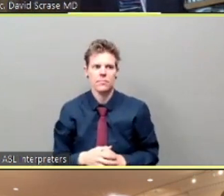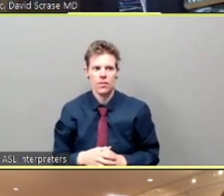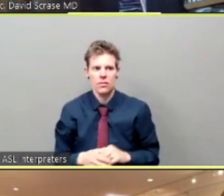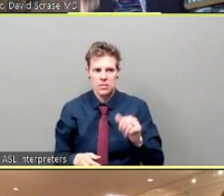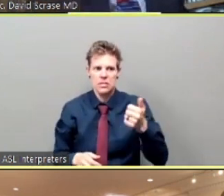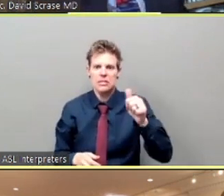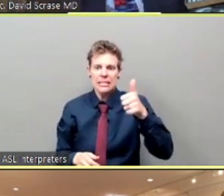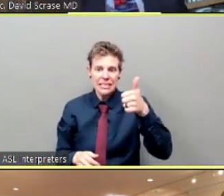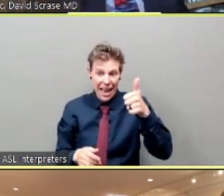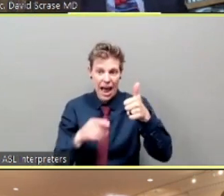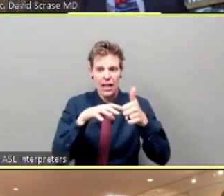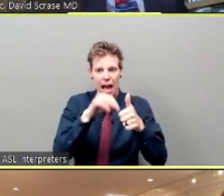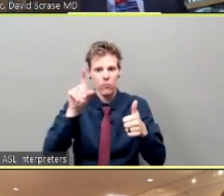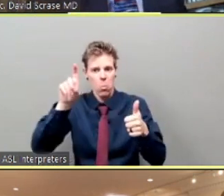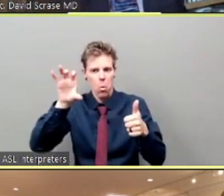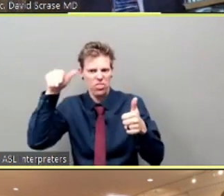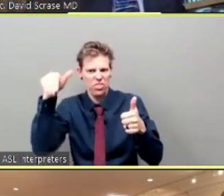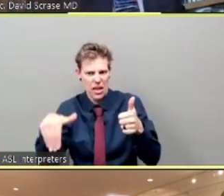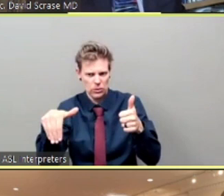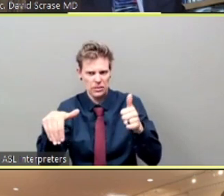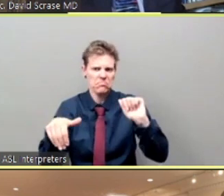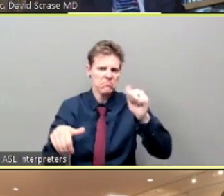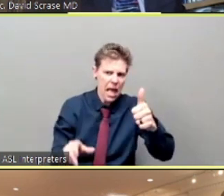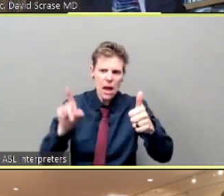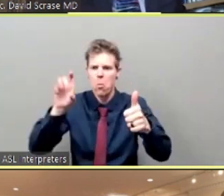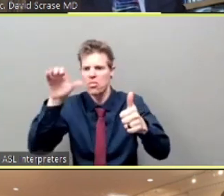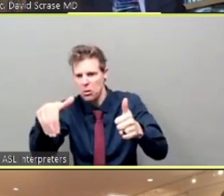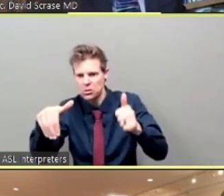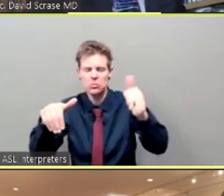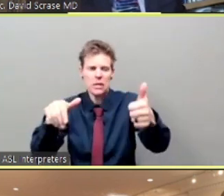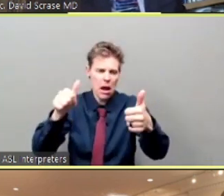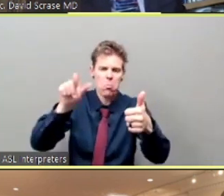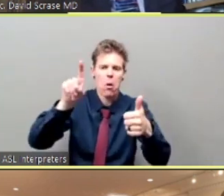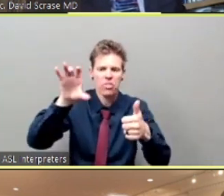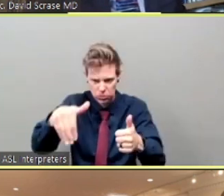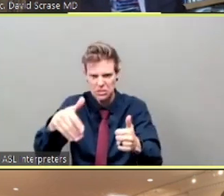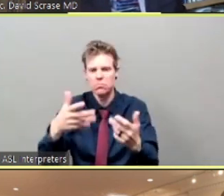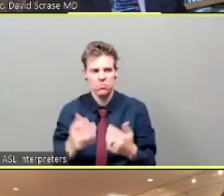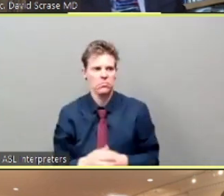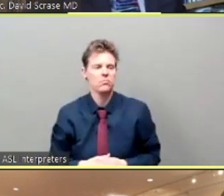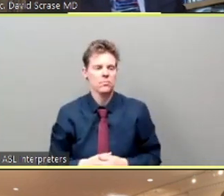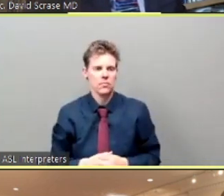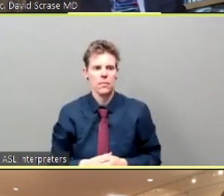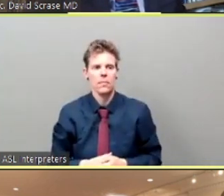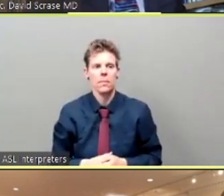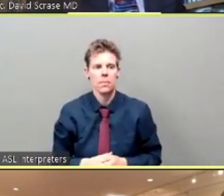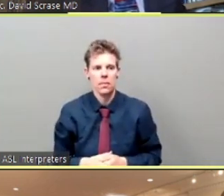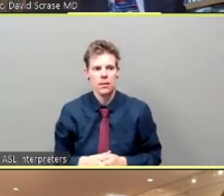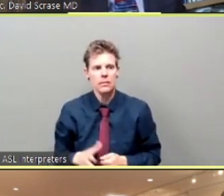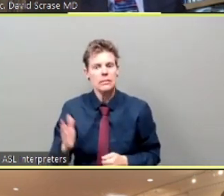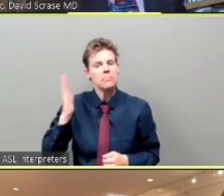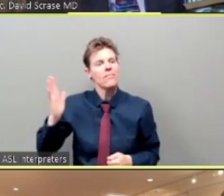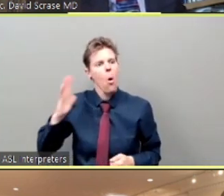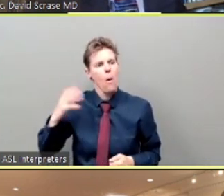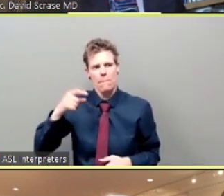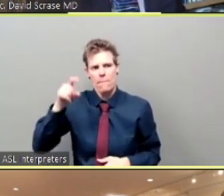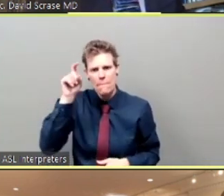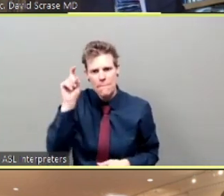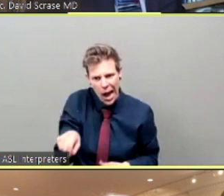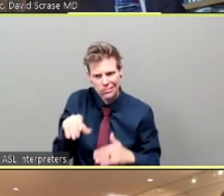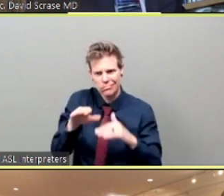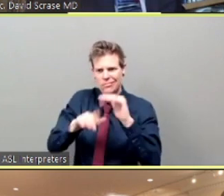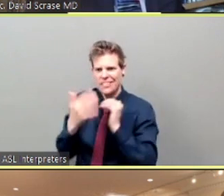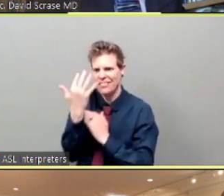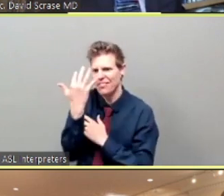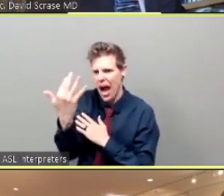increasing the threshold for test positivity rate from 5% to 7.5%. So these are